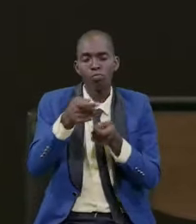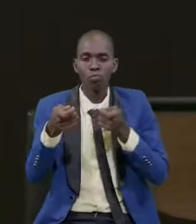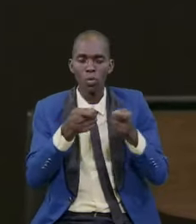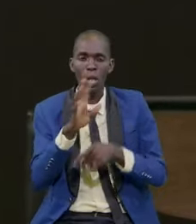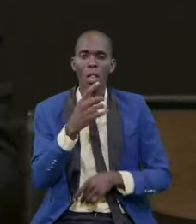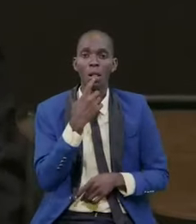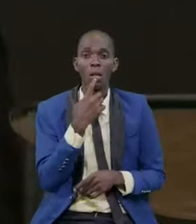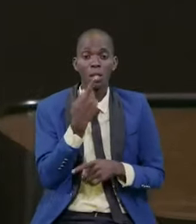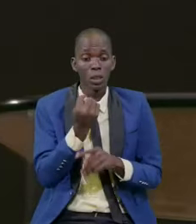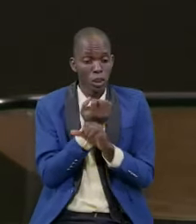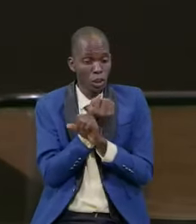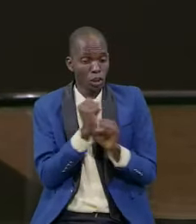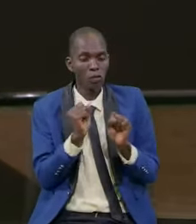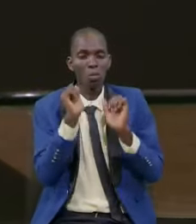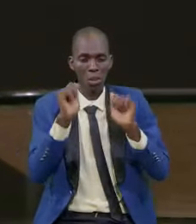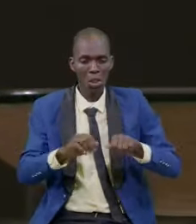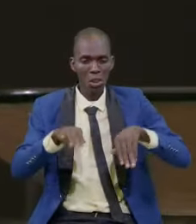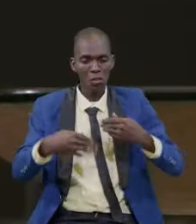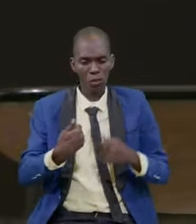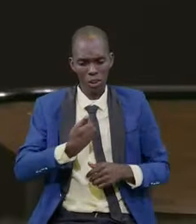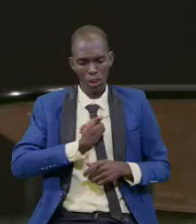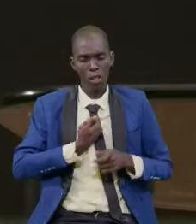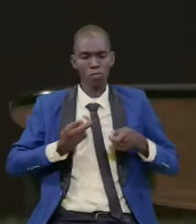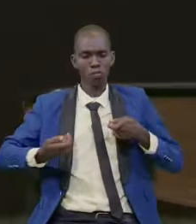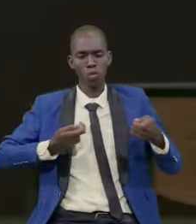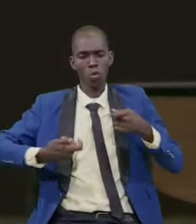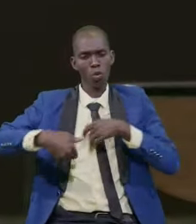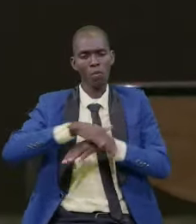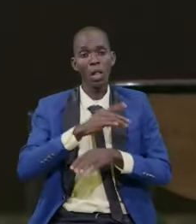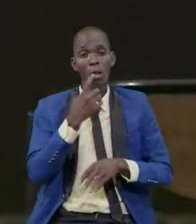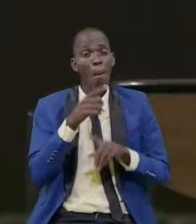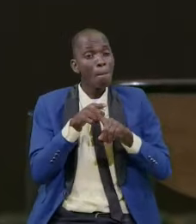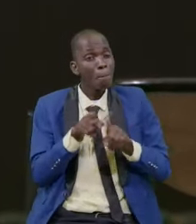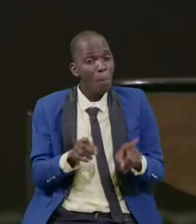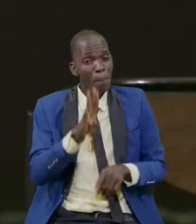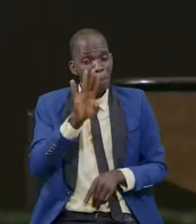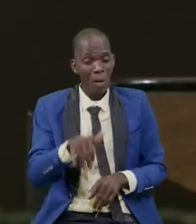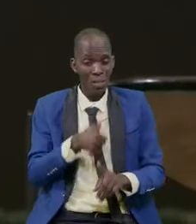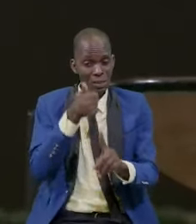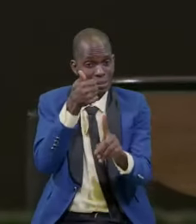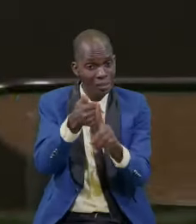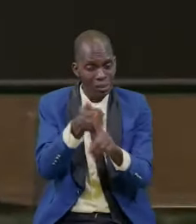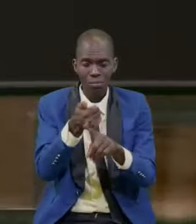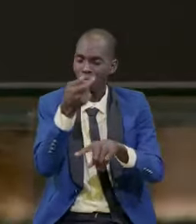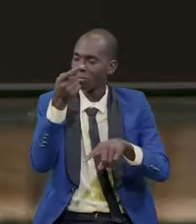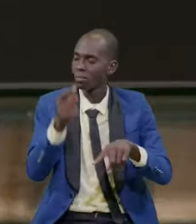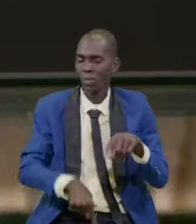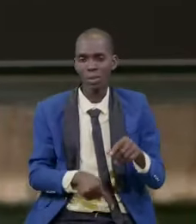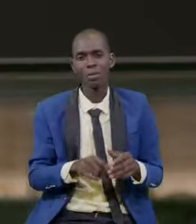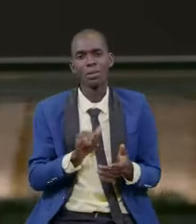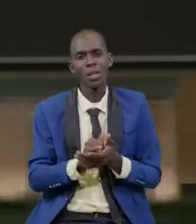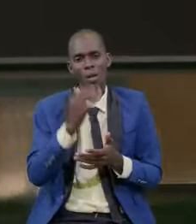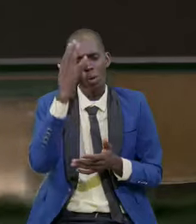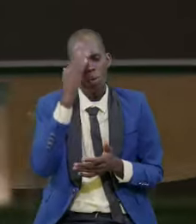the Lord can give you self-control. But by yourself, and that's how you know the people are just coming